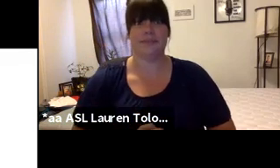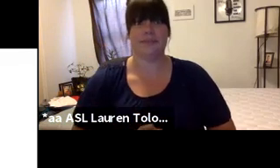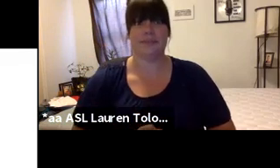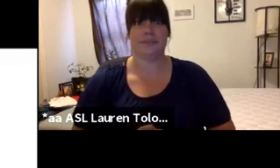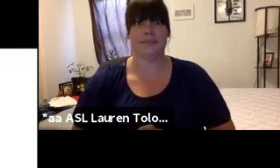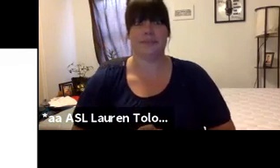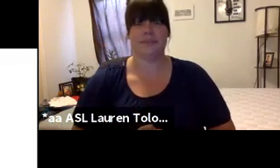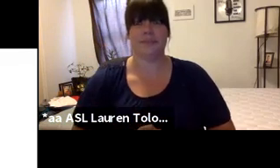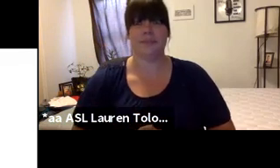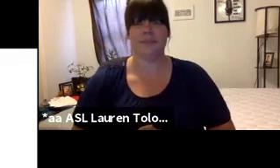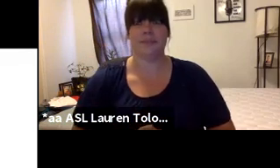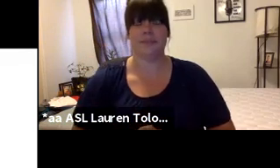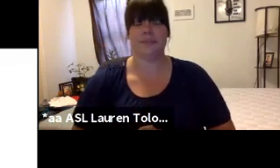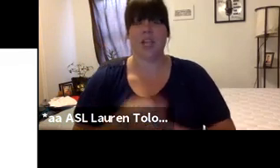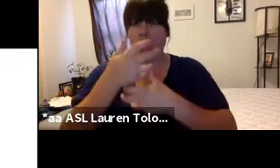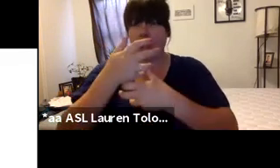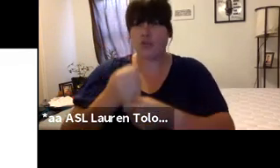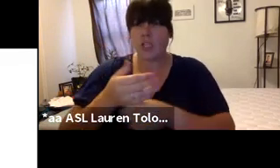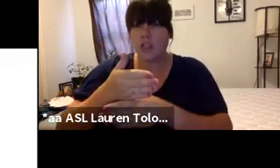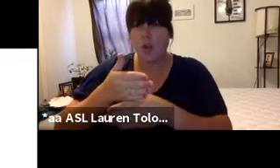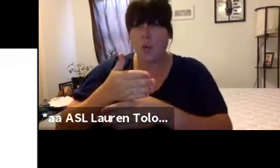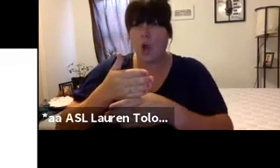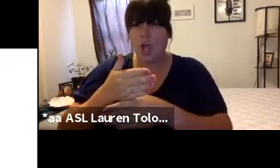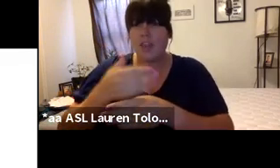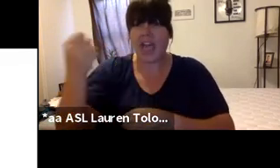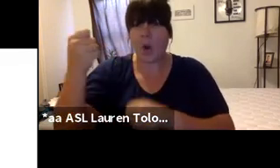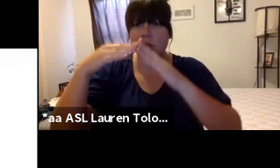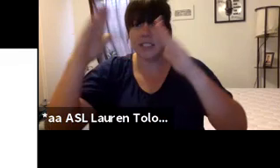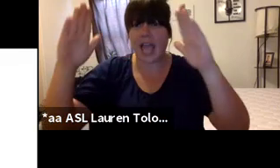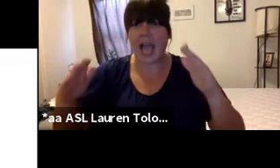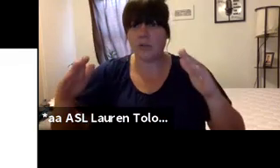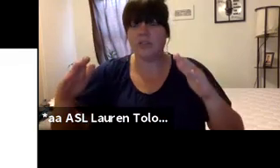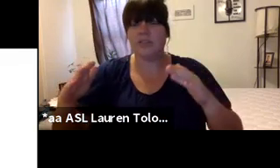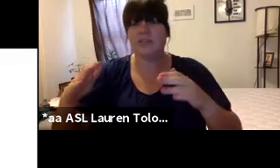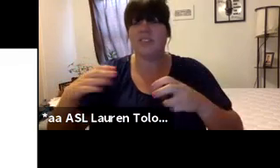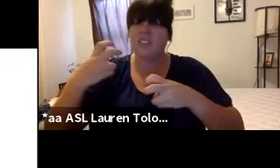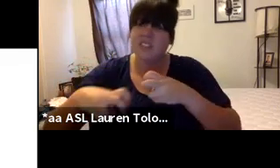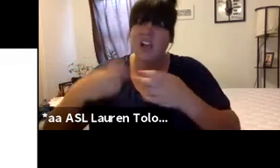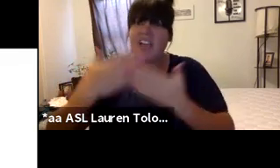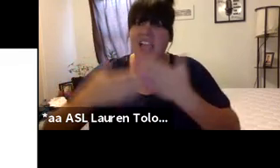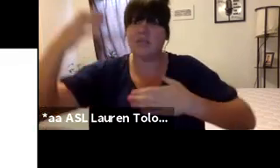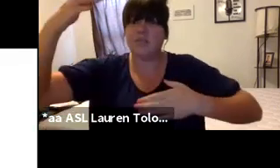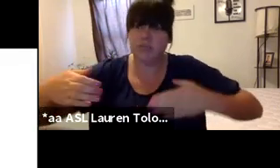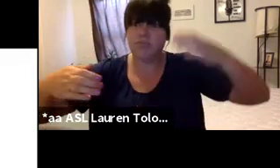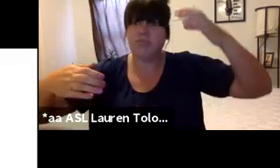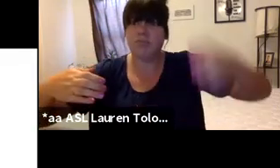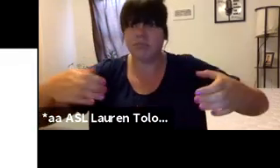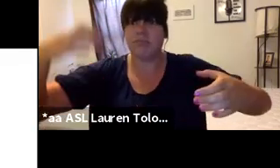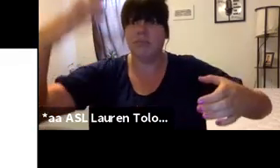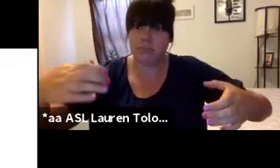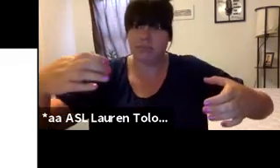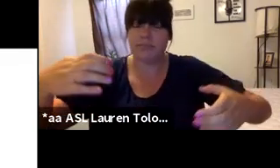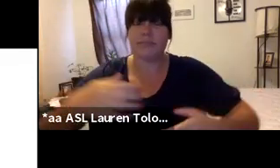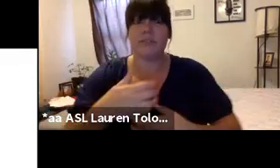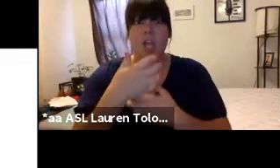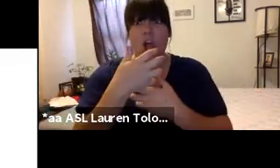Trust the panels that hold the house, steadily placed by sturdy hands. Trust the woods